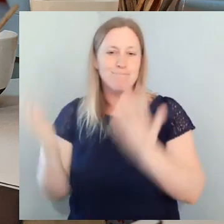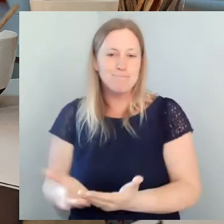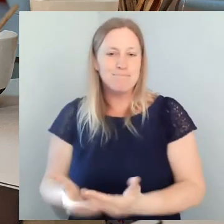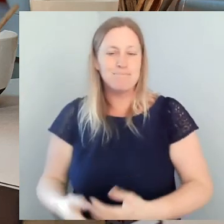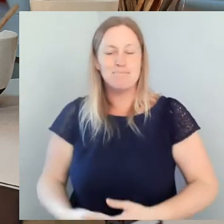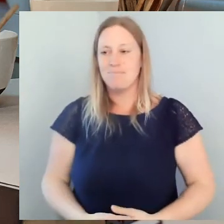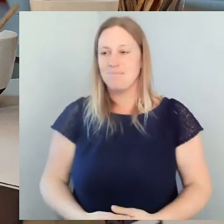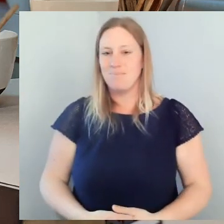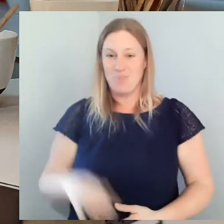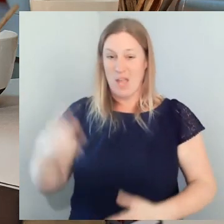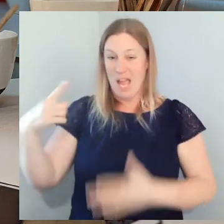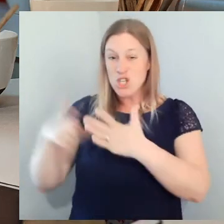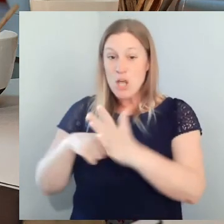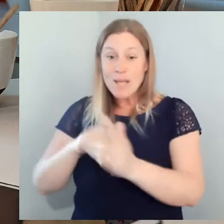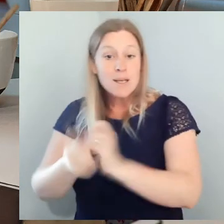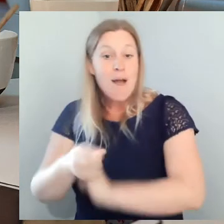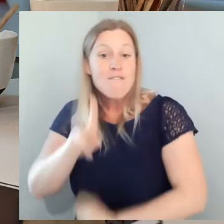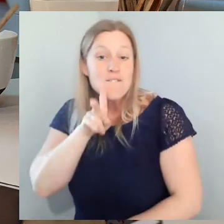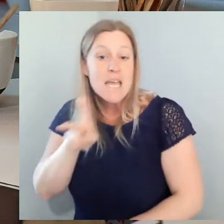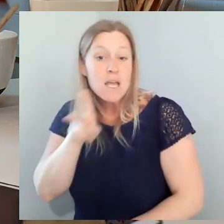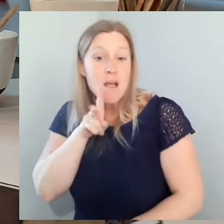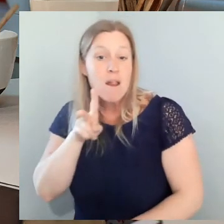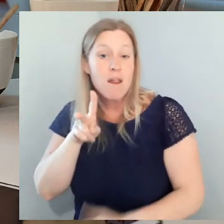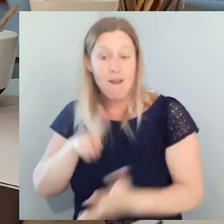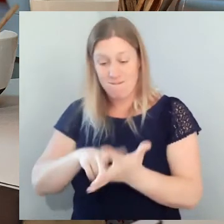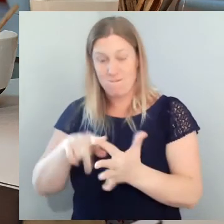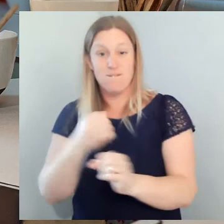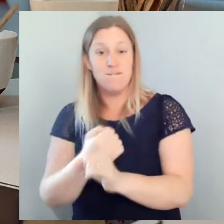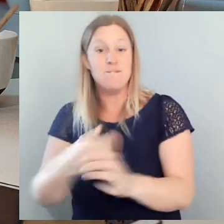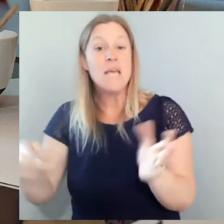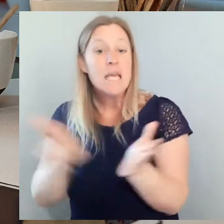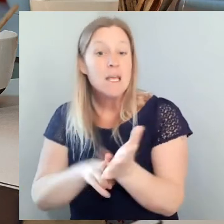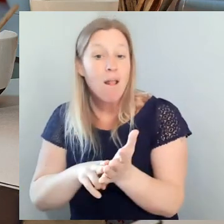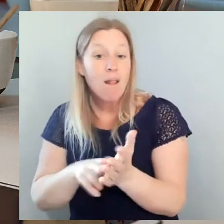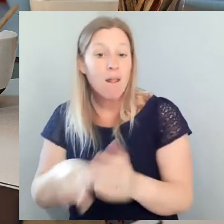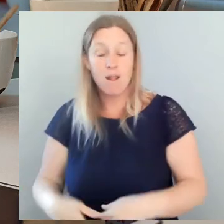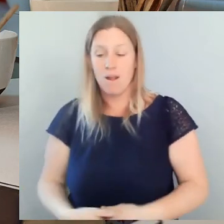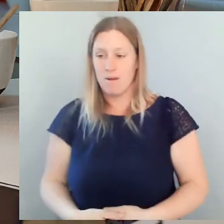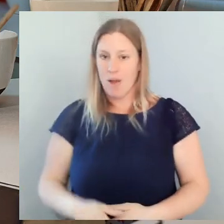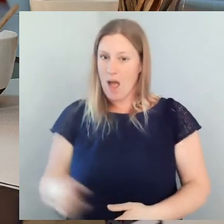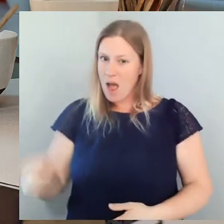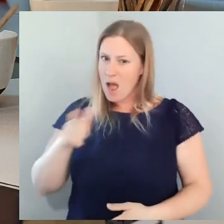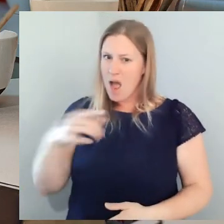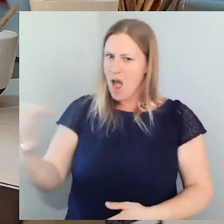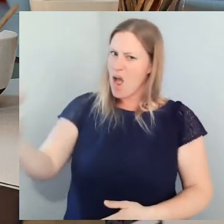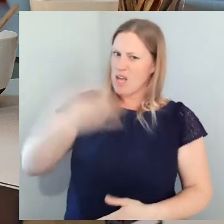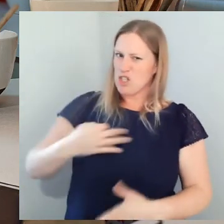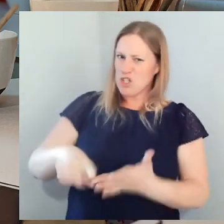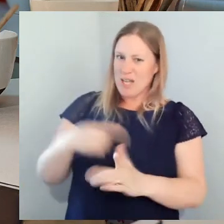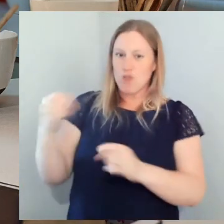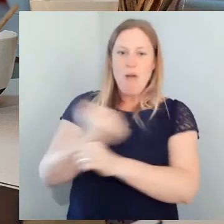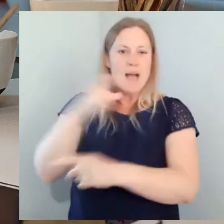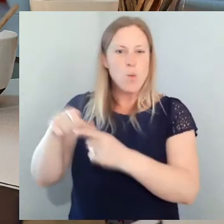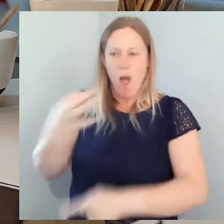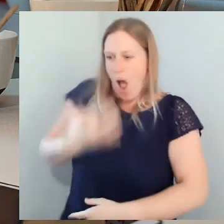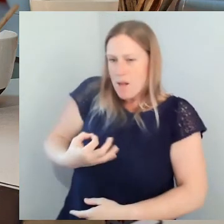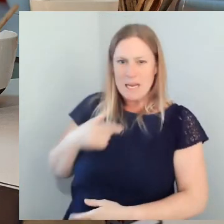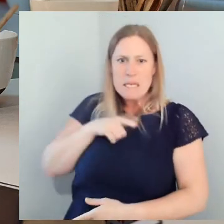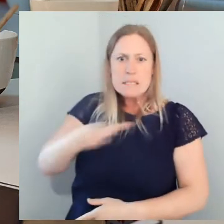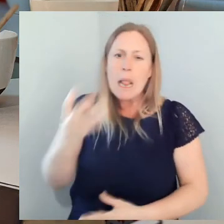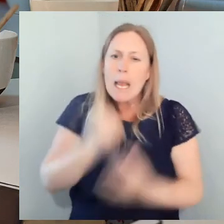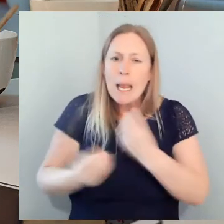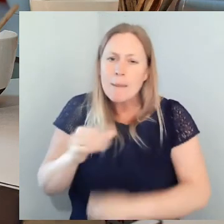thing. "Jessie's gone vegan too," Pippa said. "Are you still eating beef?" Jessie asked me straight